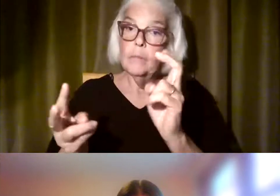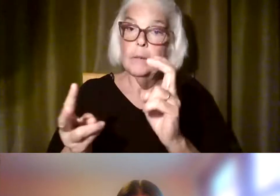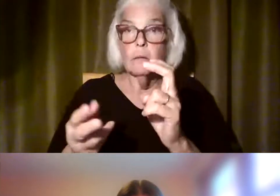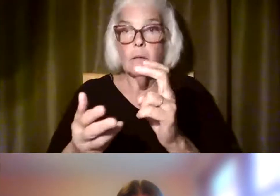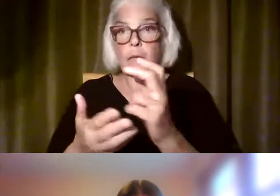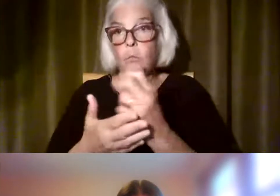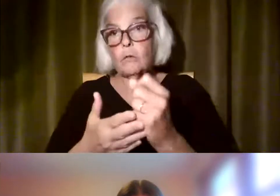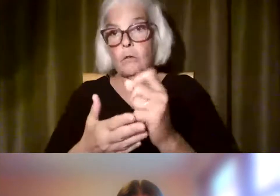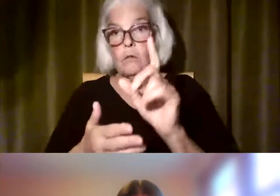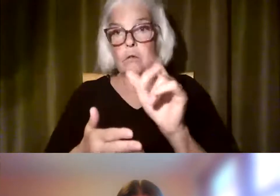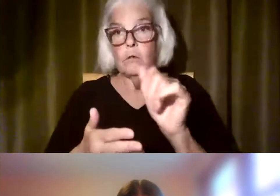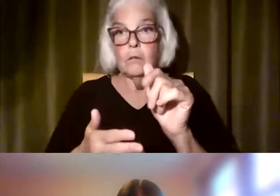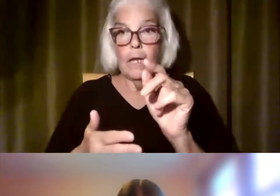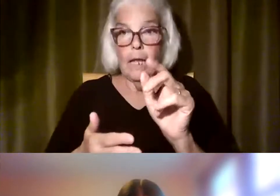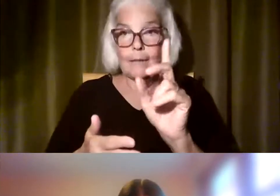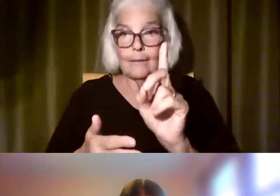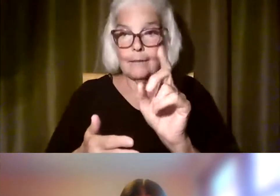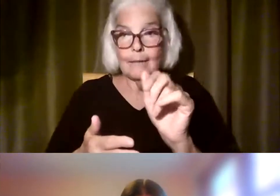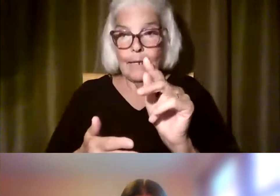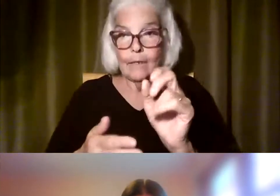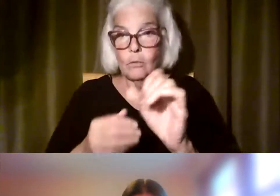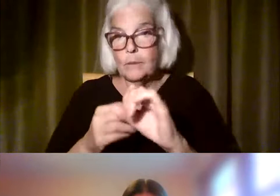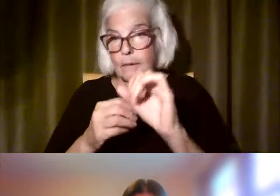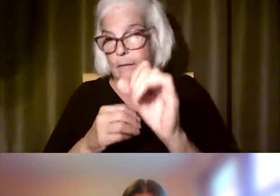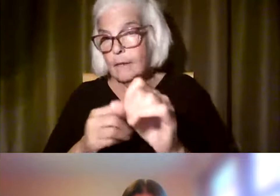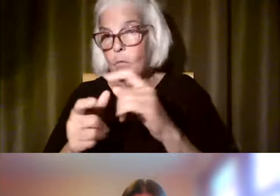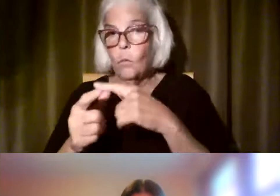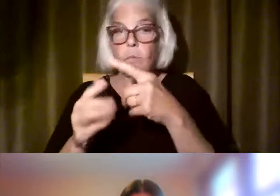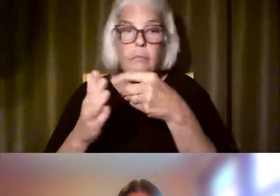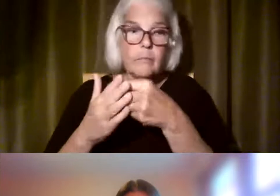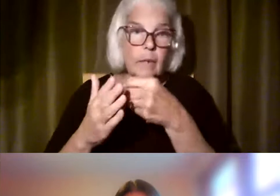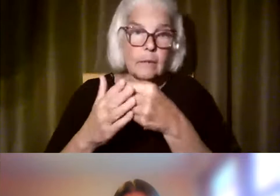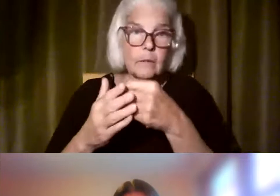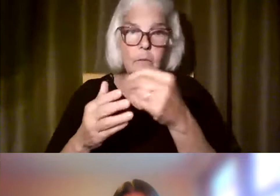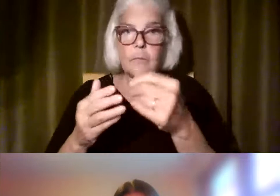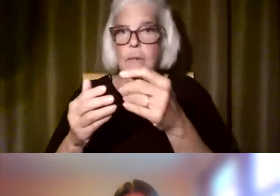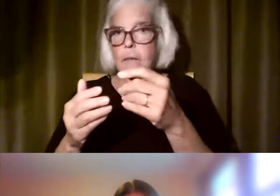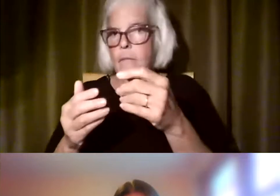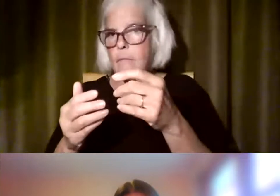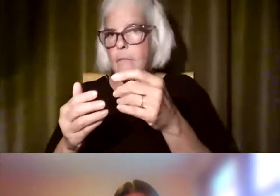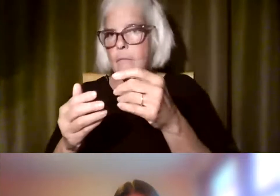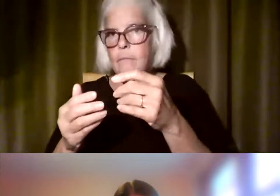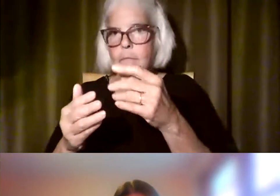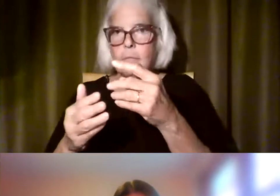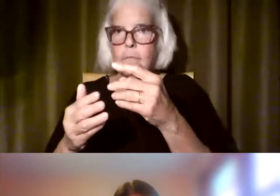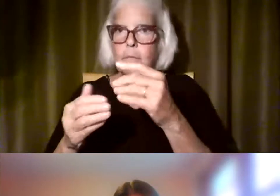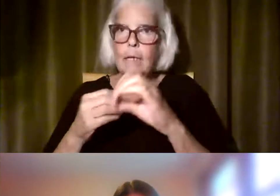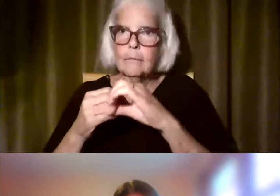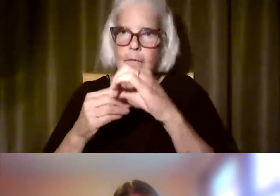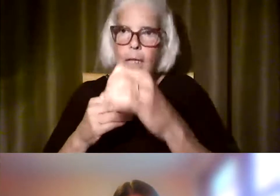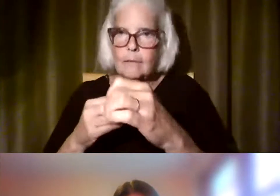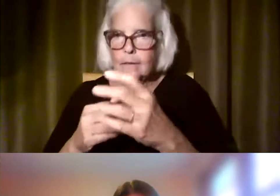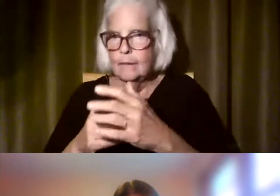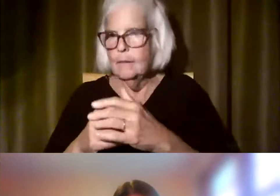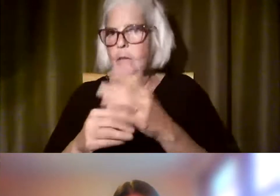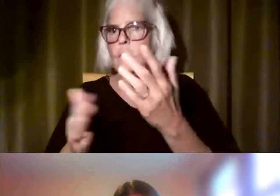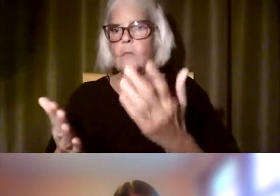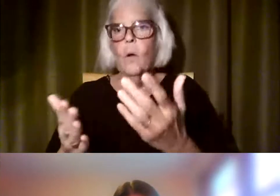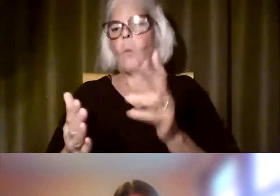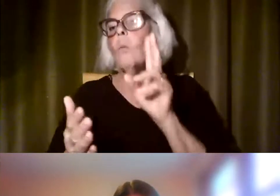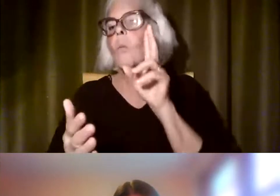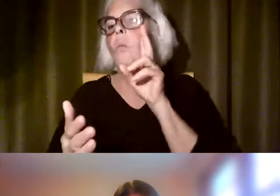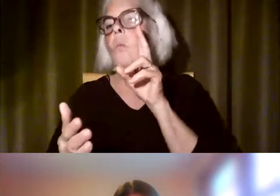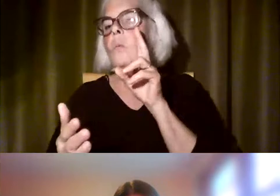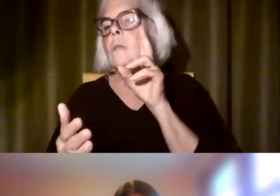Vermont, what the funding sources are going to be. To continue this program for 3 months will come at